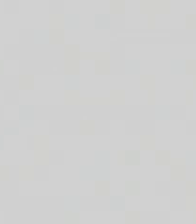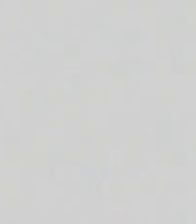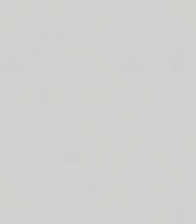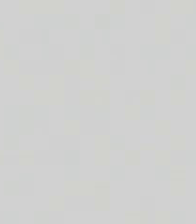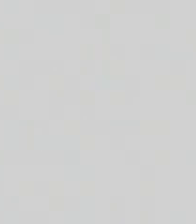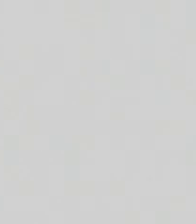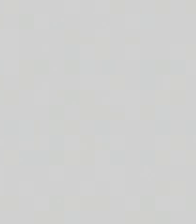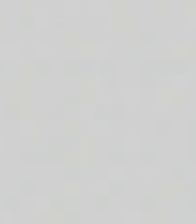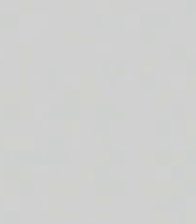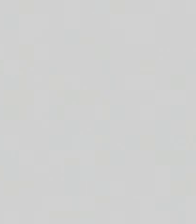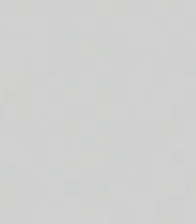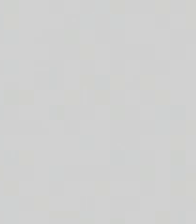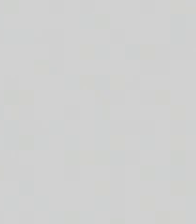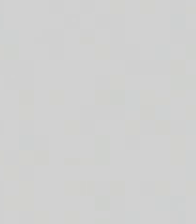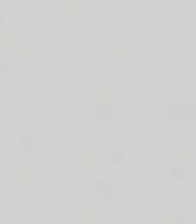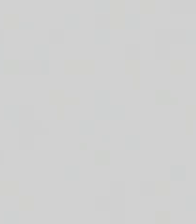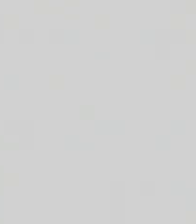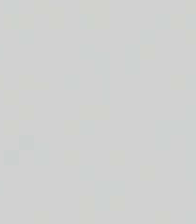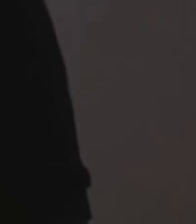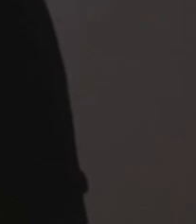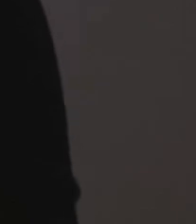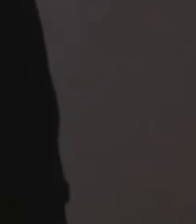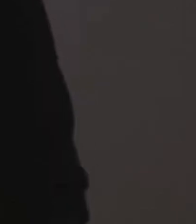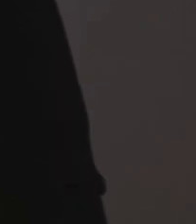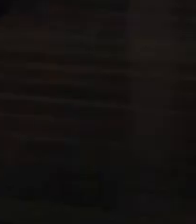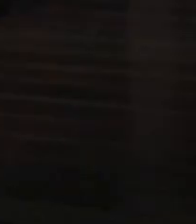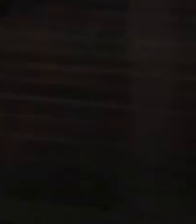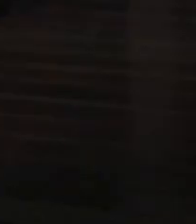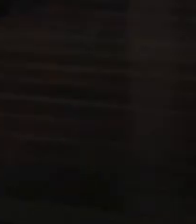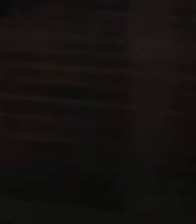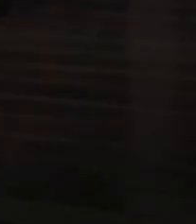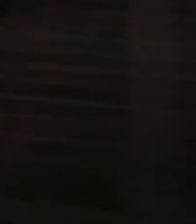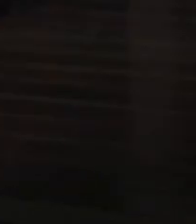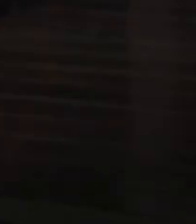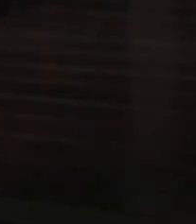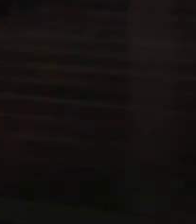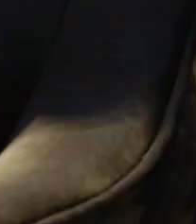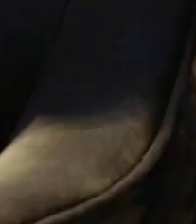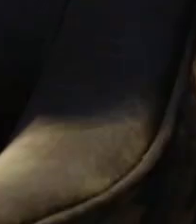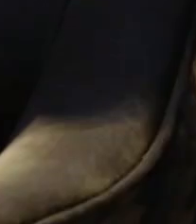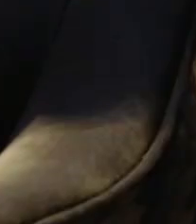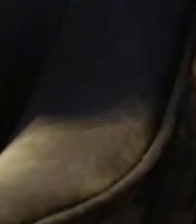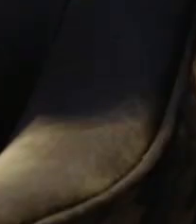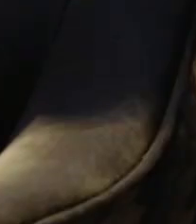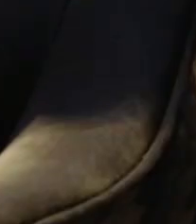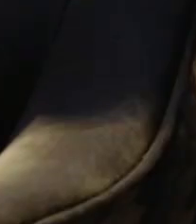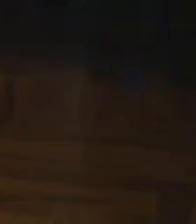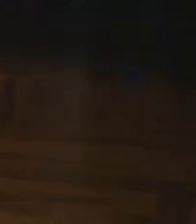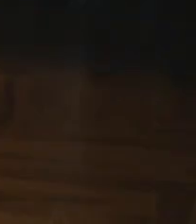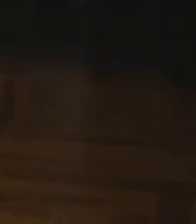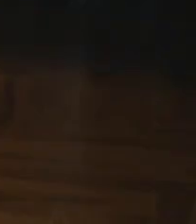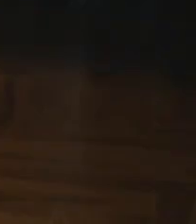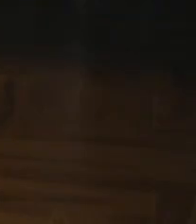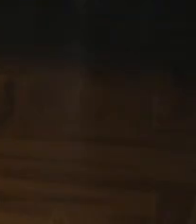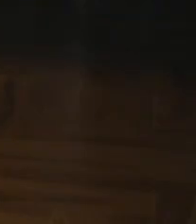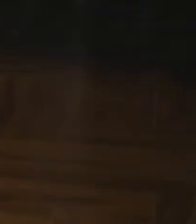People are actually suggesting what you should not tax. Don't tax pads, don't tax diapers, don't tax bread. Linda mama ilitolewa, pads